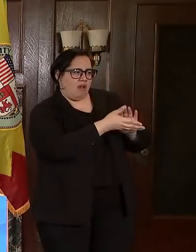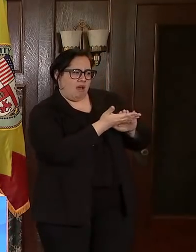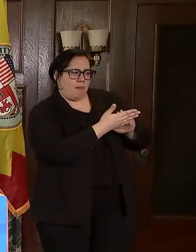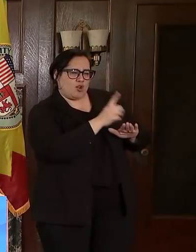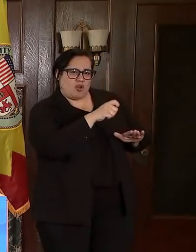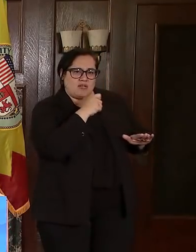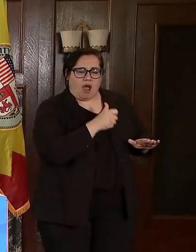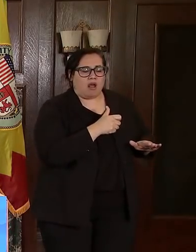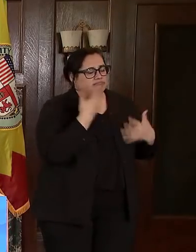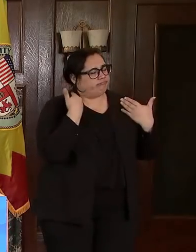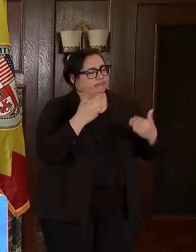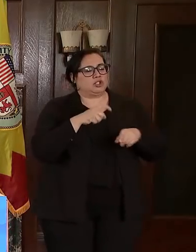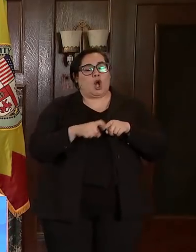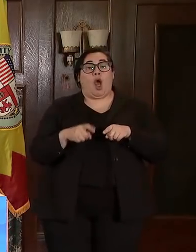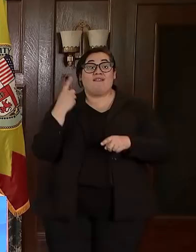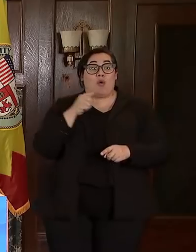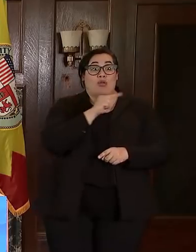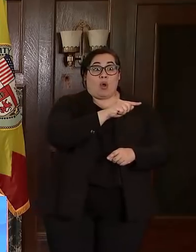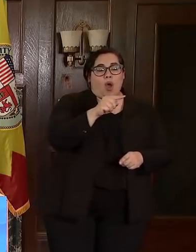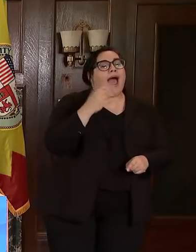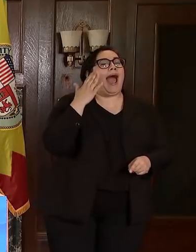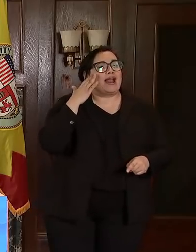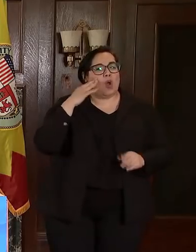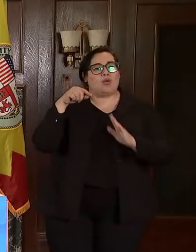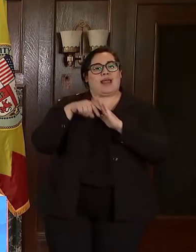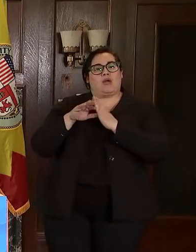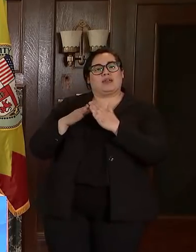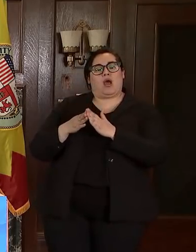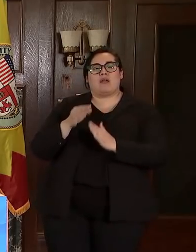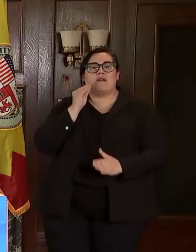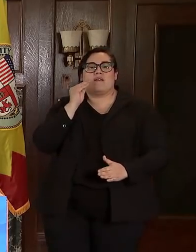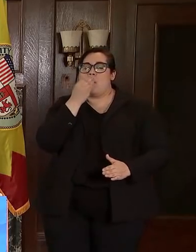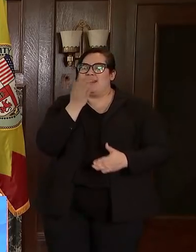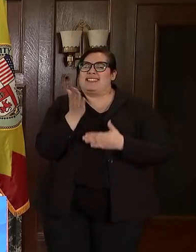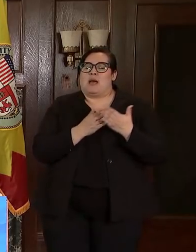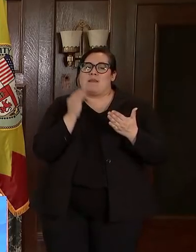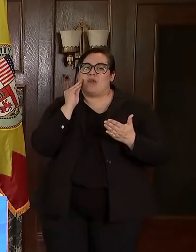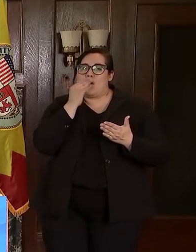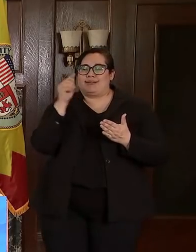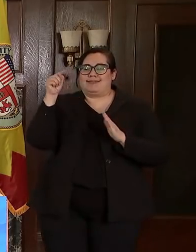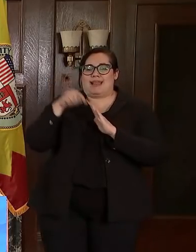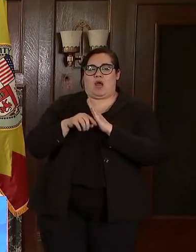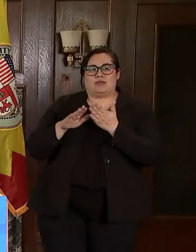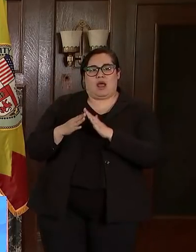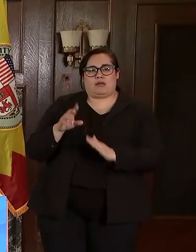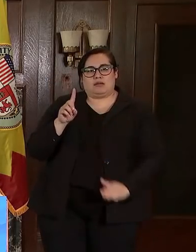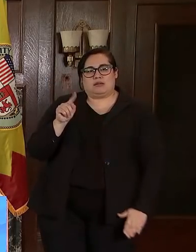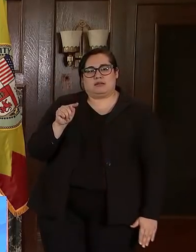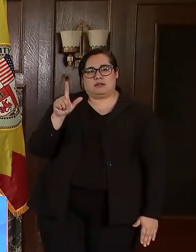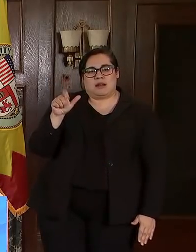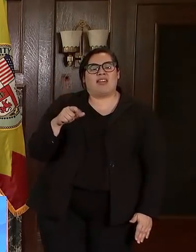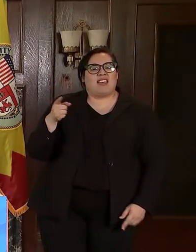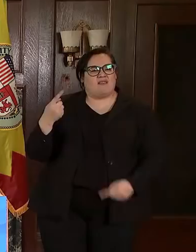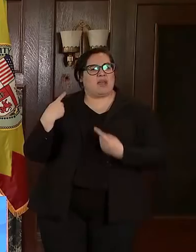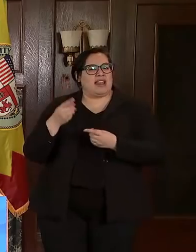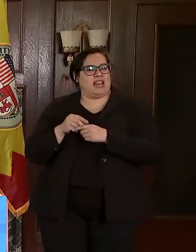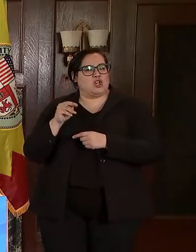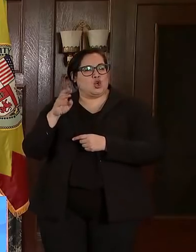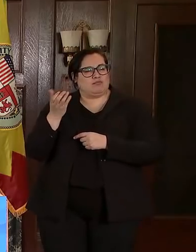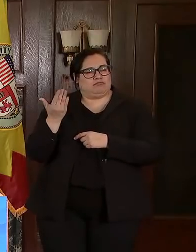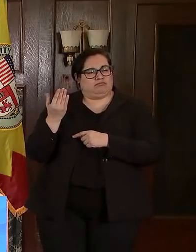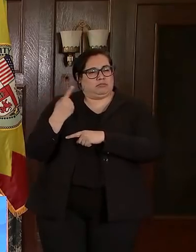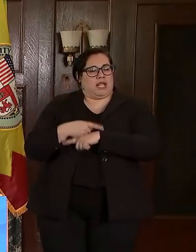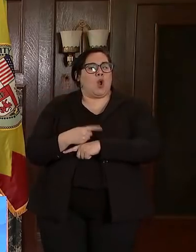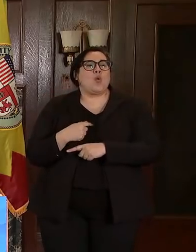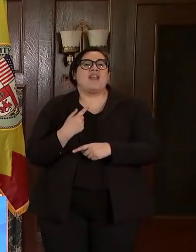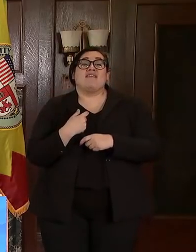when they shouldn't be. And for those, because I know the downtown some of the florists downtown have been in the news in the last day,